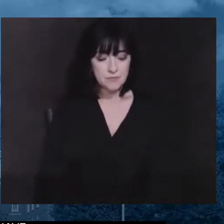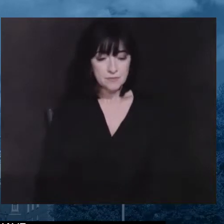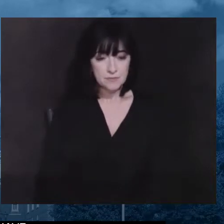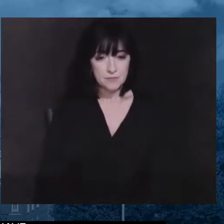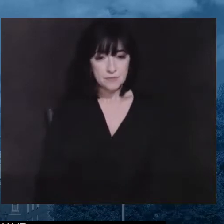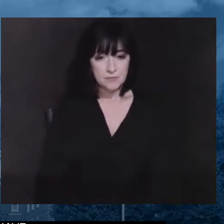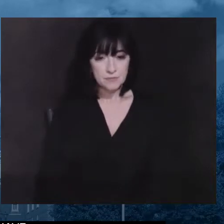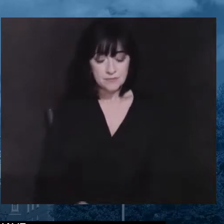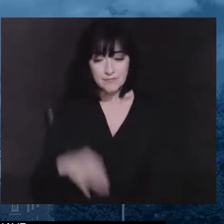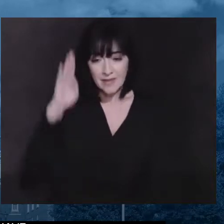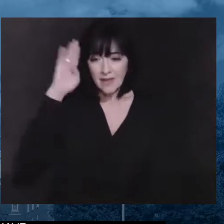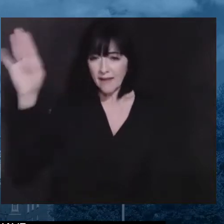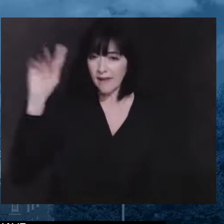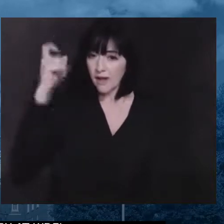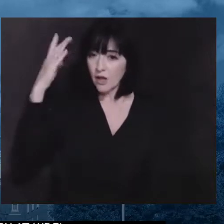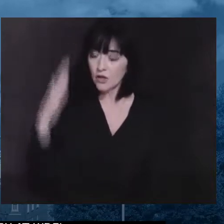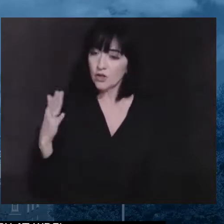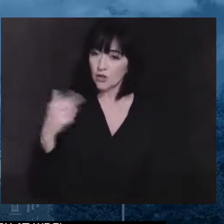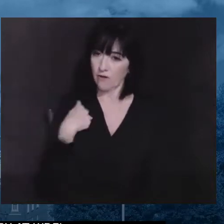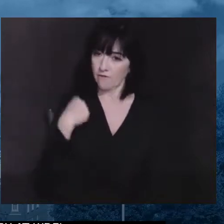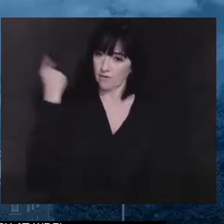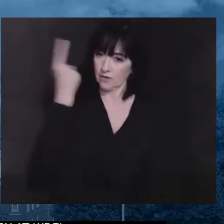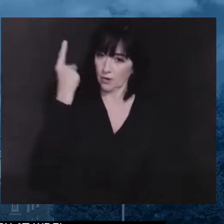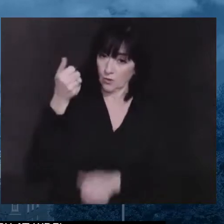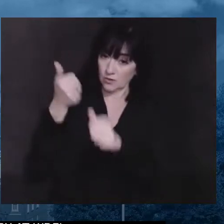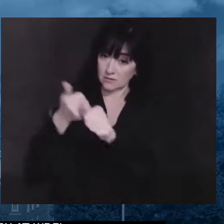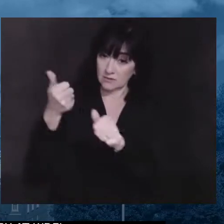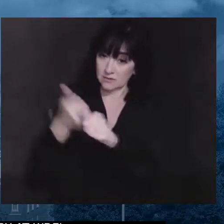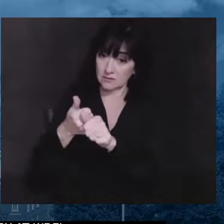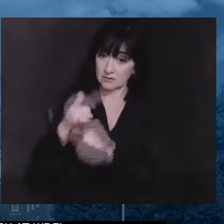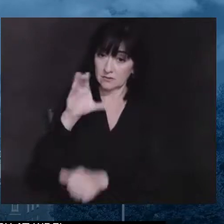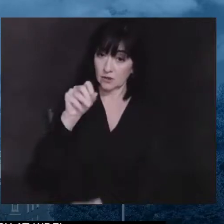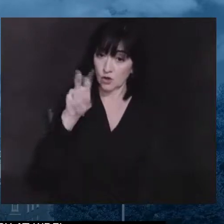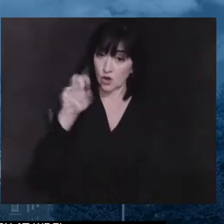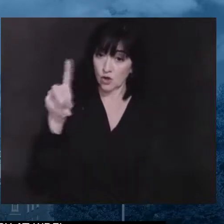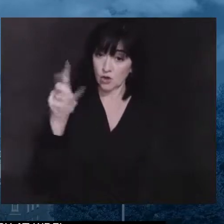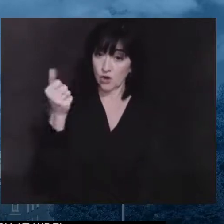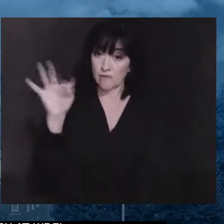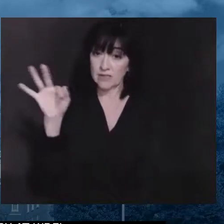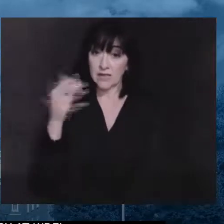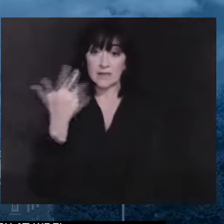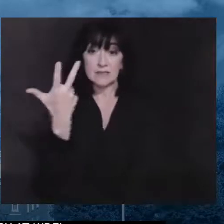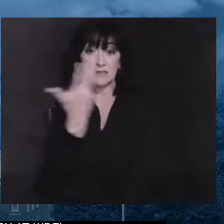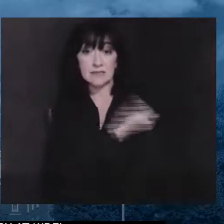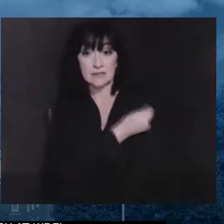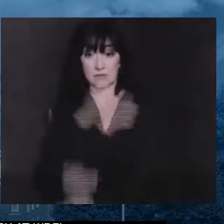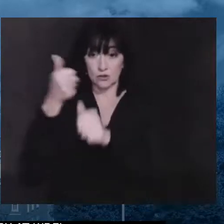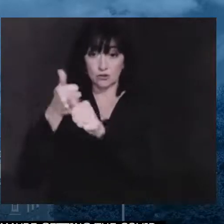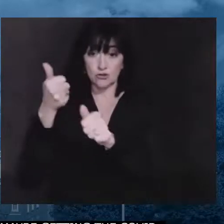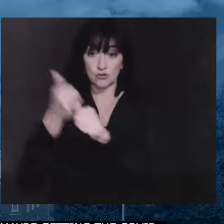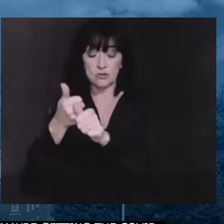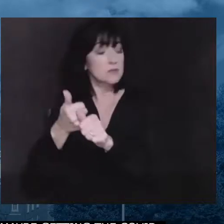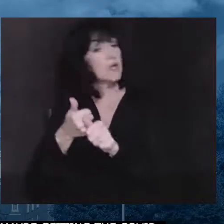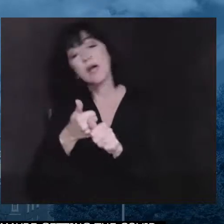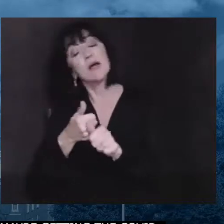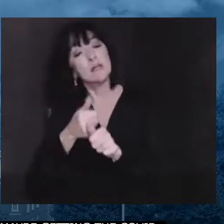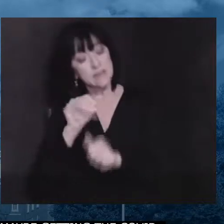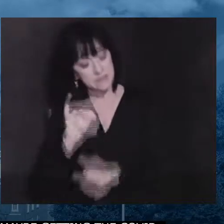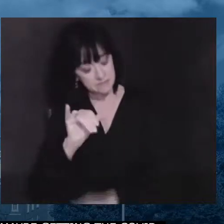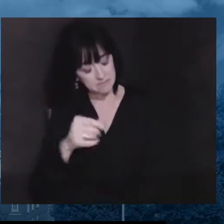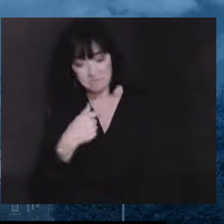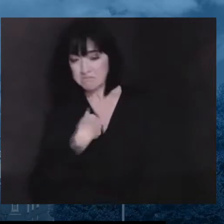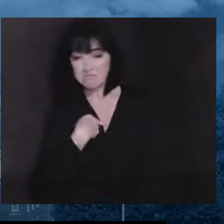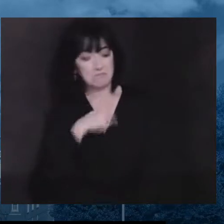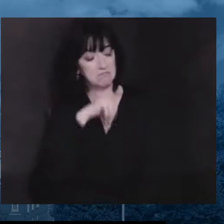Hi, Governor. I'm wondering when you may be getting the COVID-19 vaccine. Well, I'm not in the first group. I can tell you